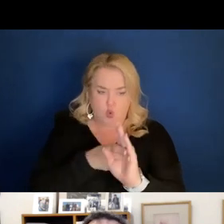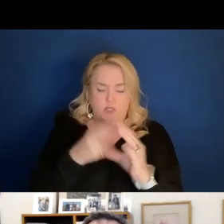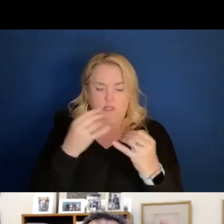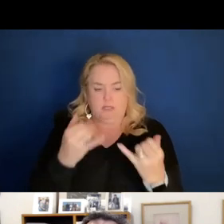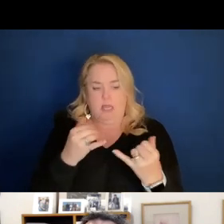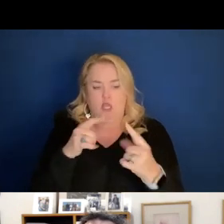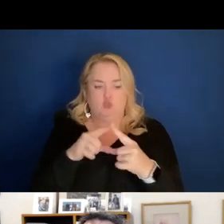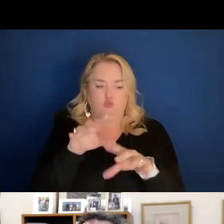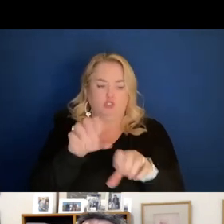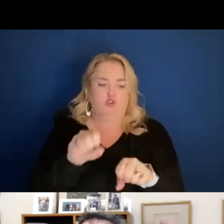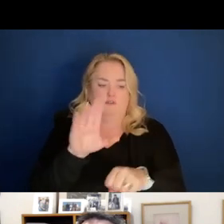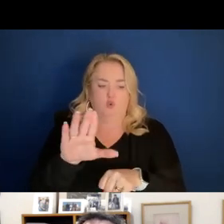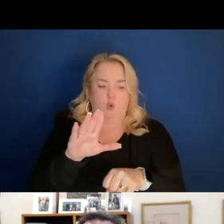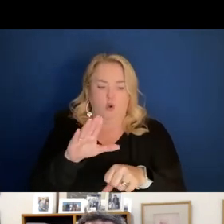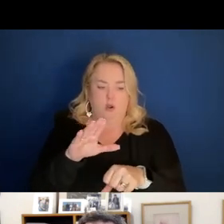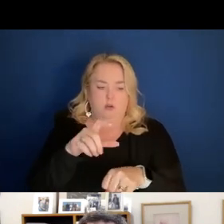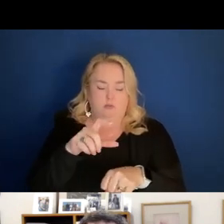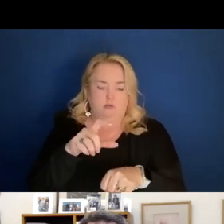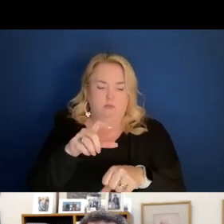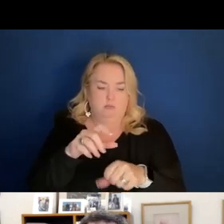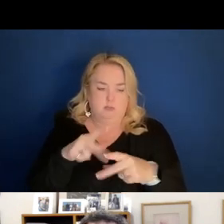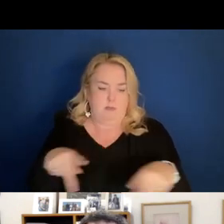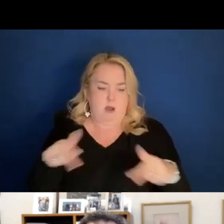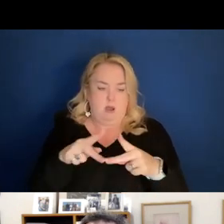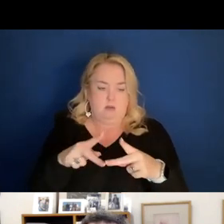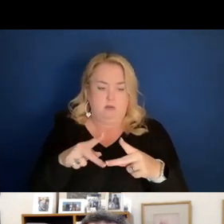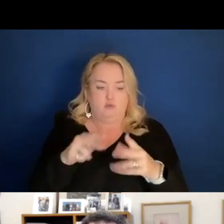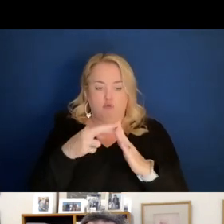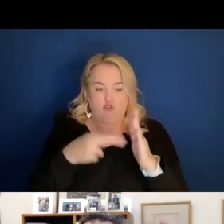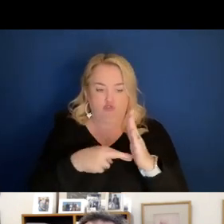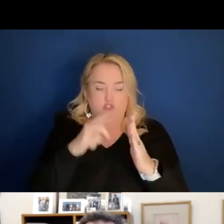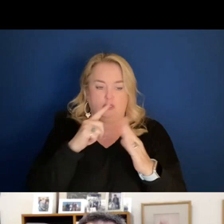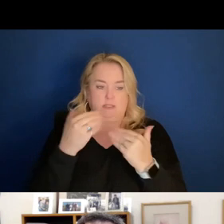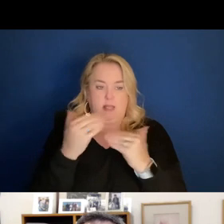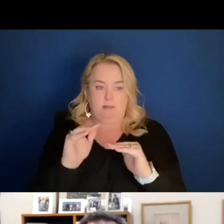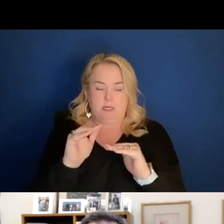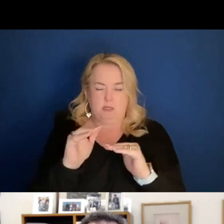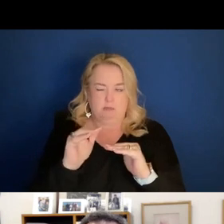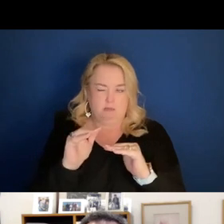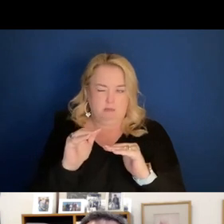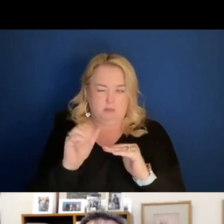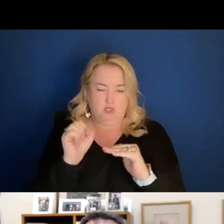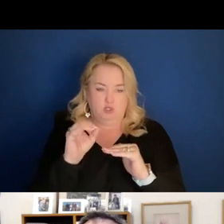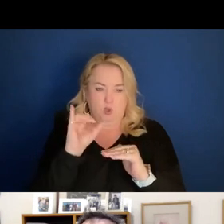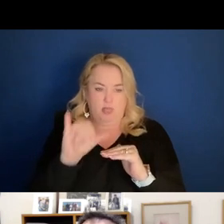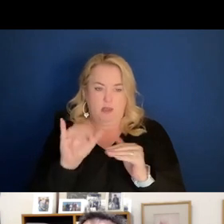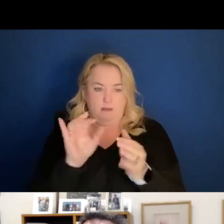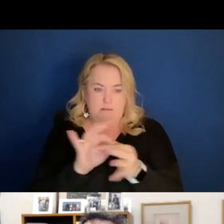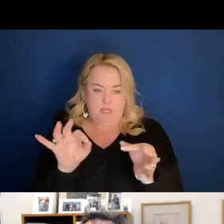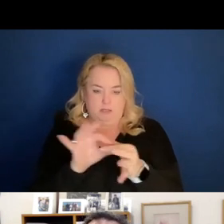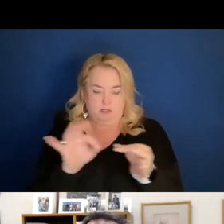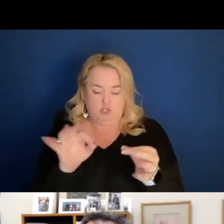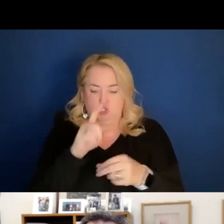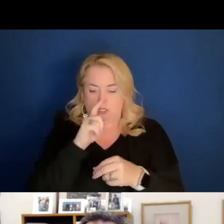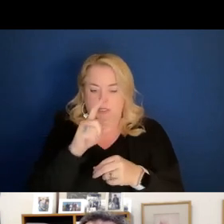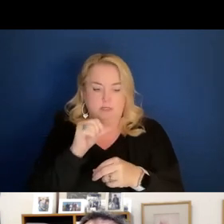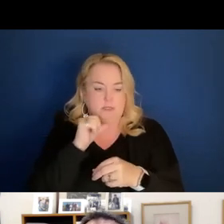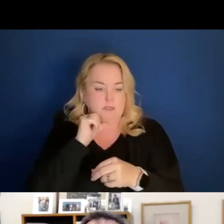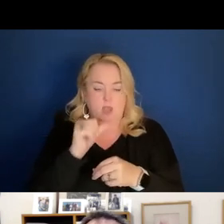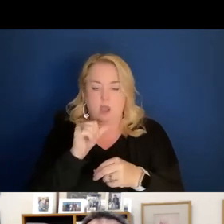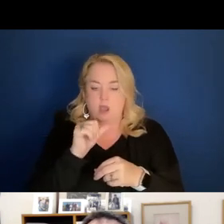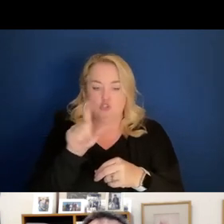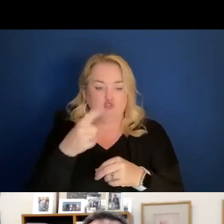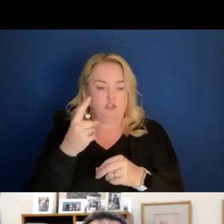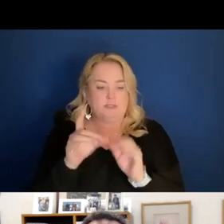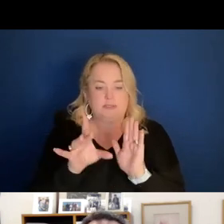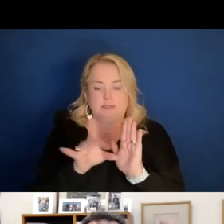your spot as registration is limited. So this is not a, you know, this kind of message here is not a bumper sticker,